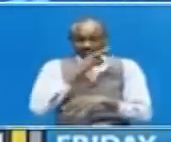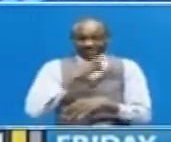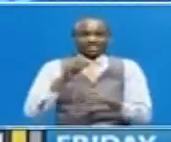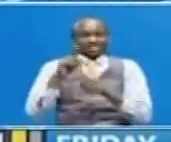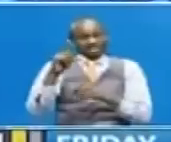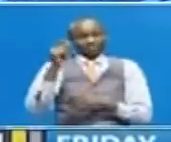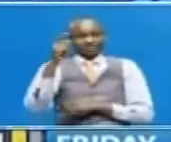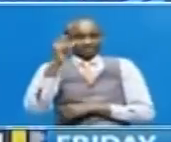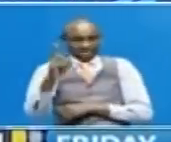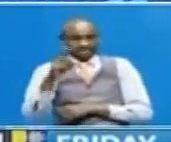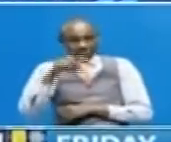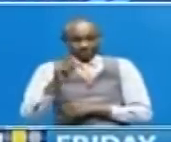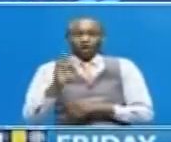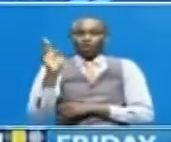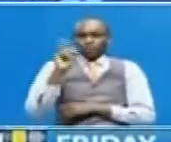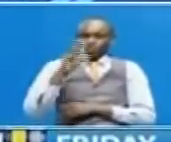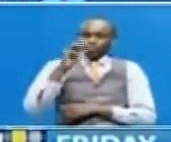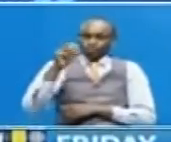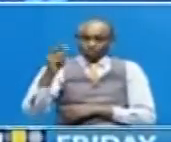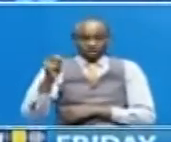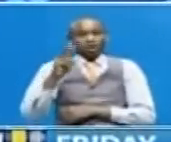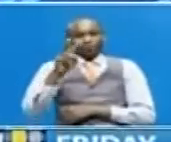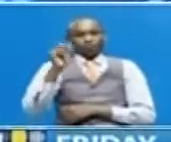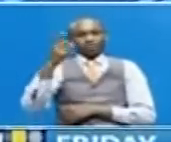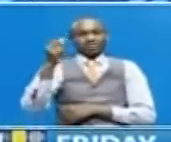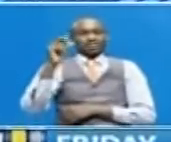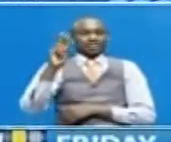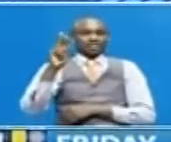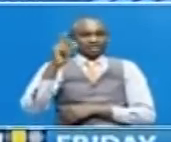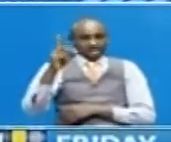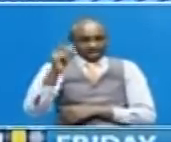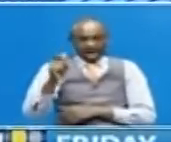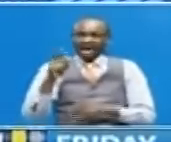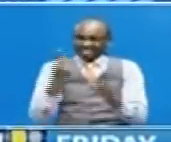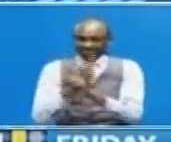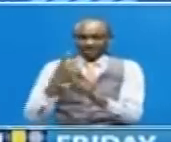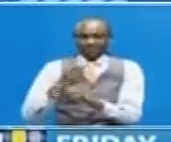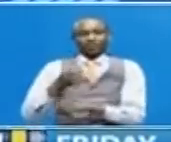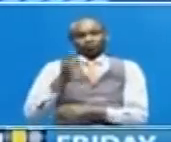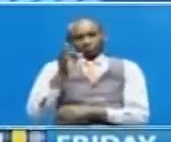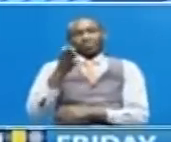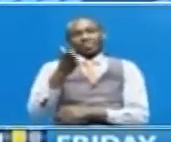the producers of Bluemoon Vodka, Legend Brandy and Furaha Brandy. Philip Keitani has more.